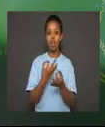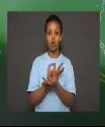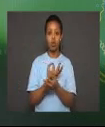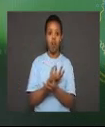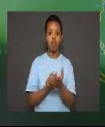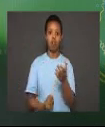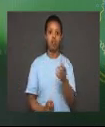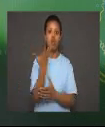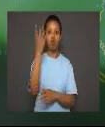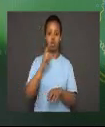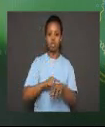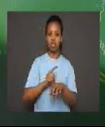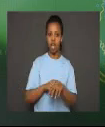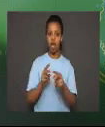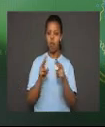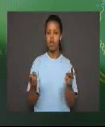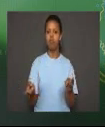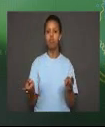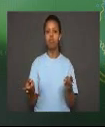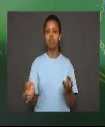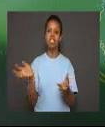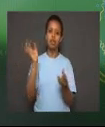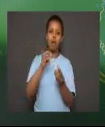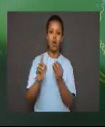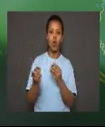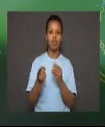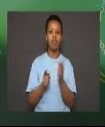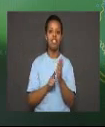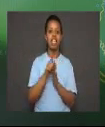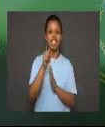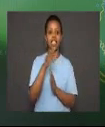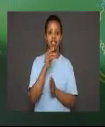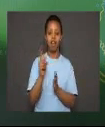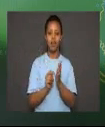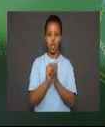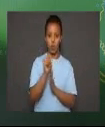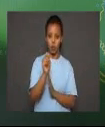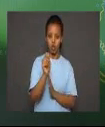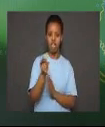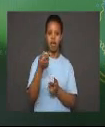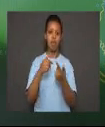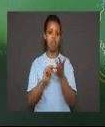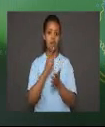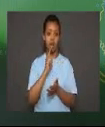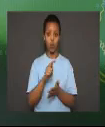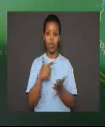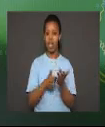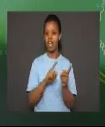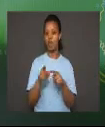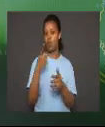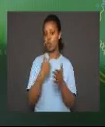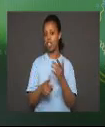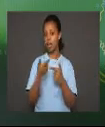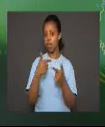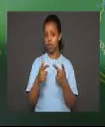Revolution, there were great advances in science and technology, which resulted in